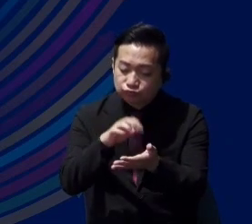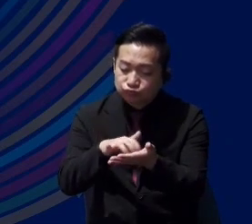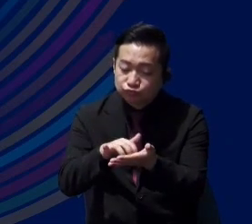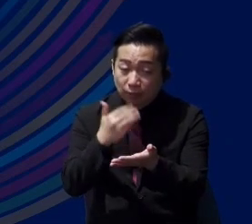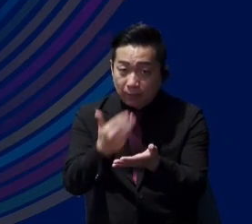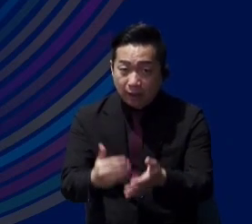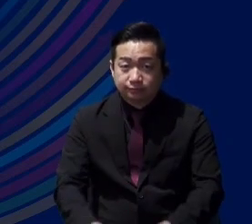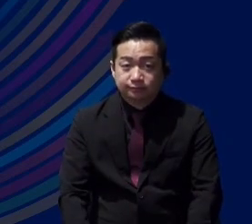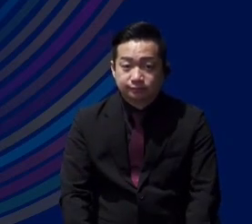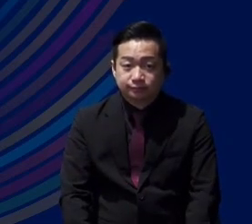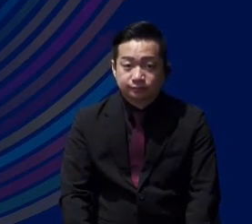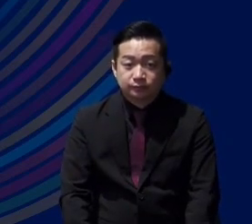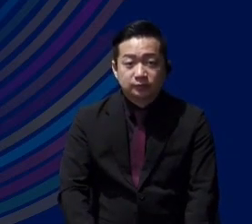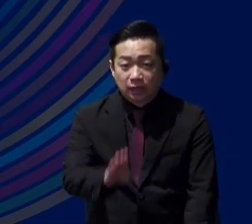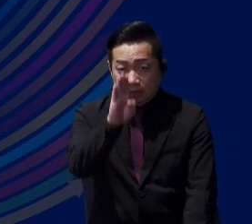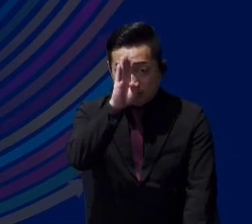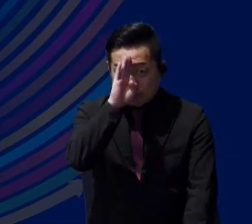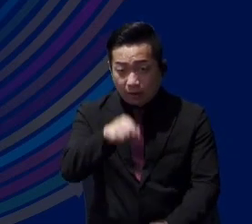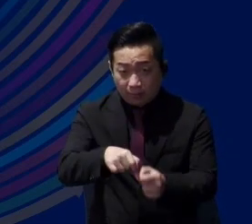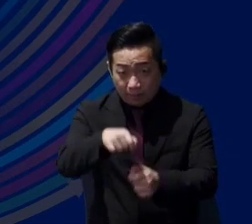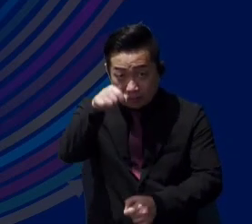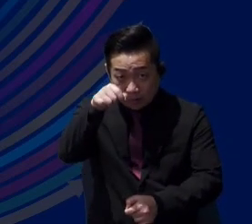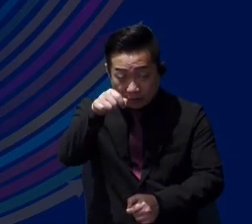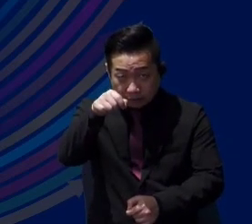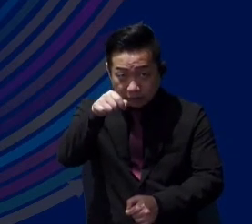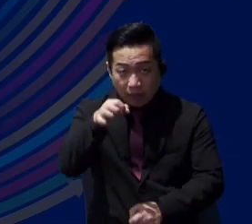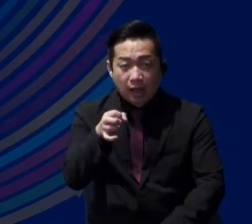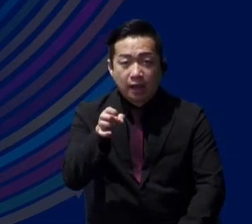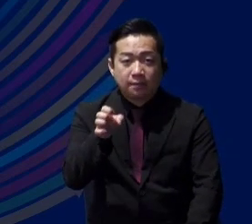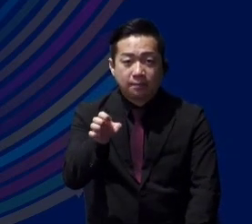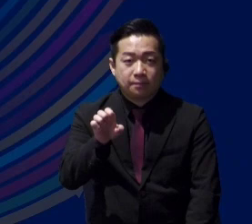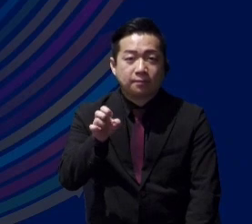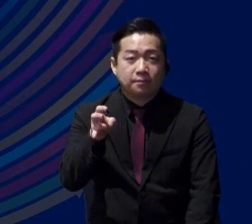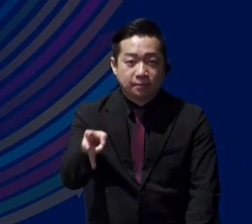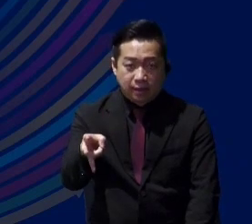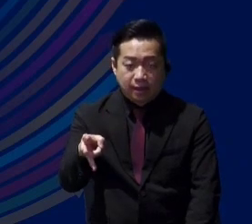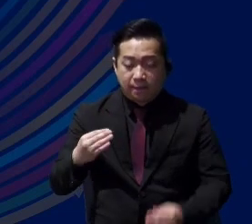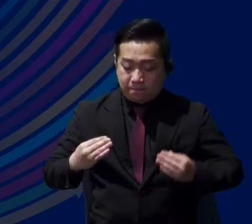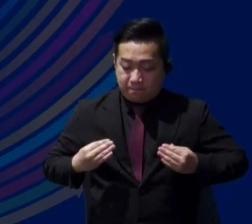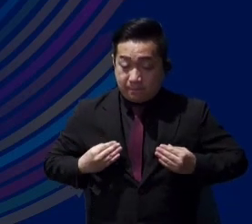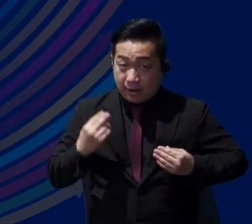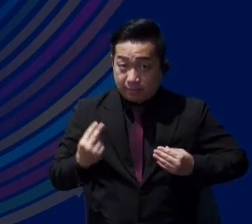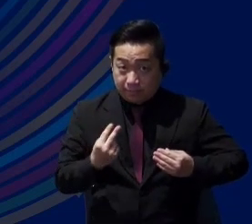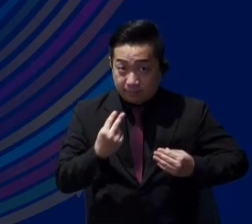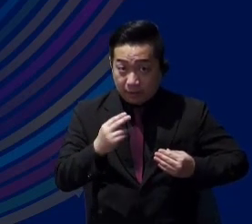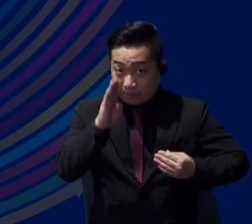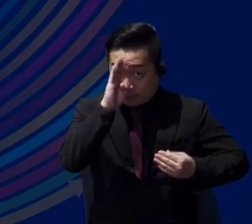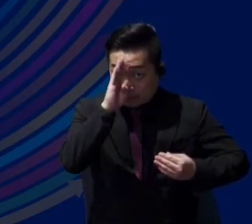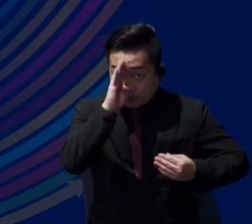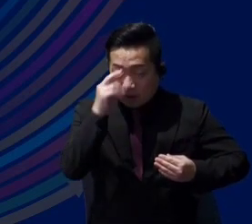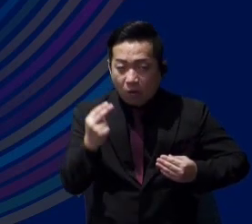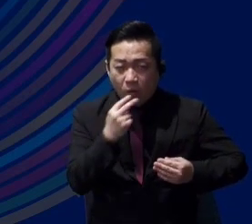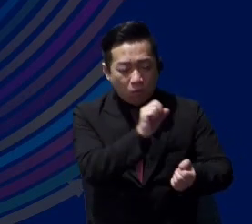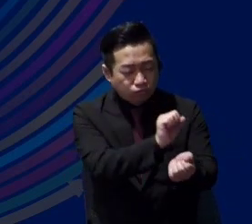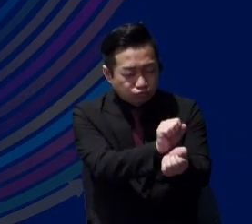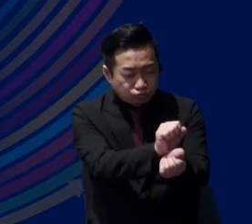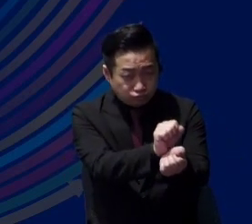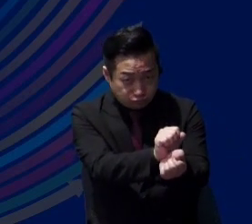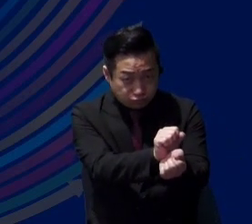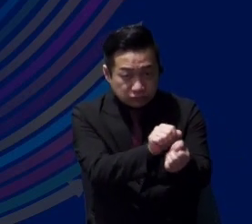relative risk of the having lung cancer due to the